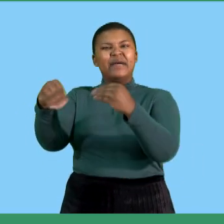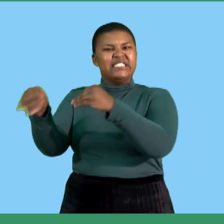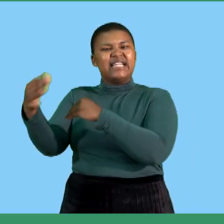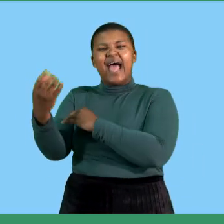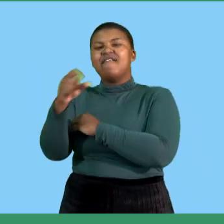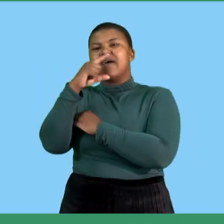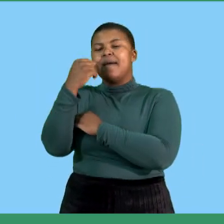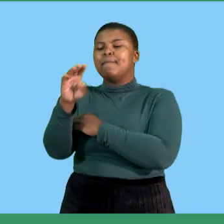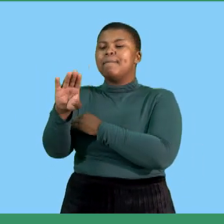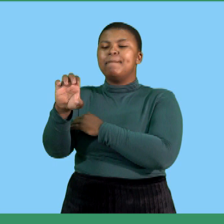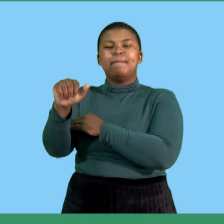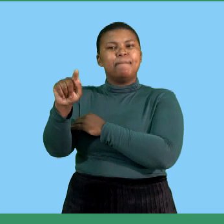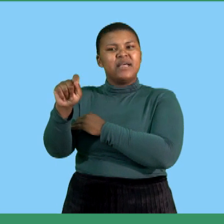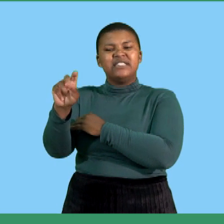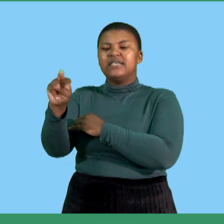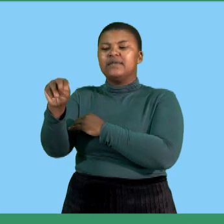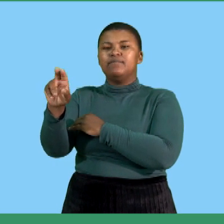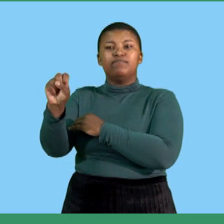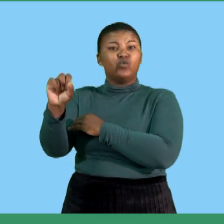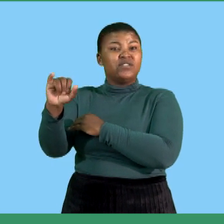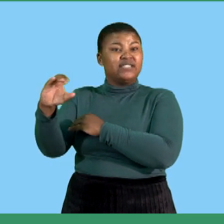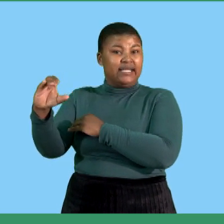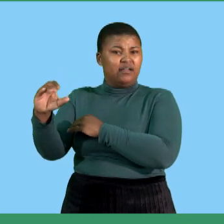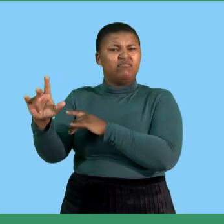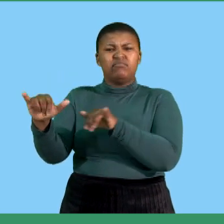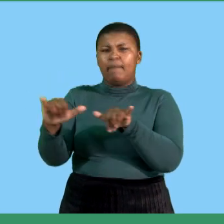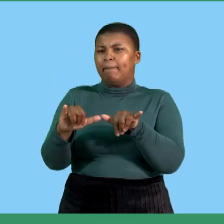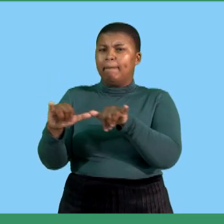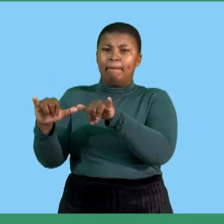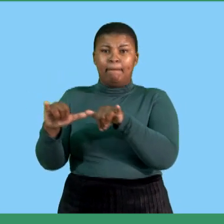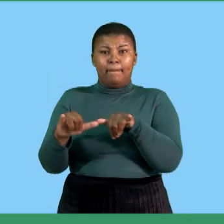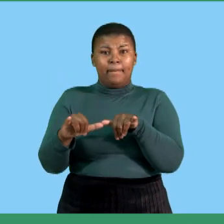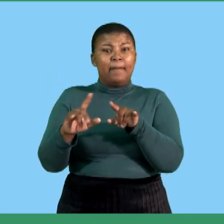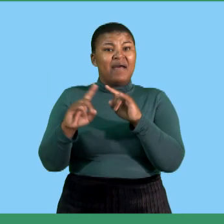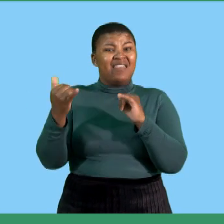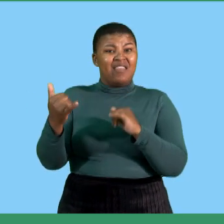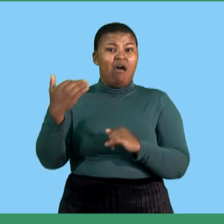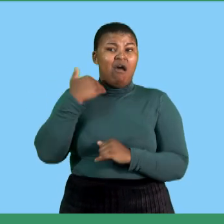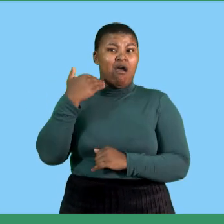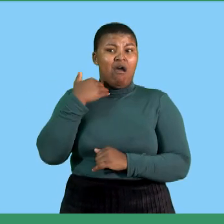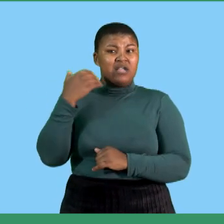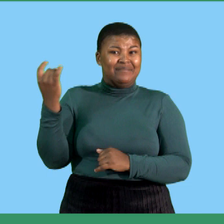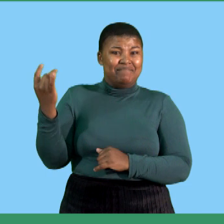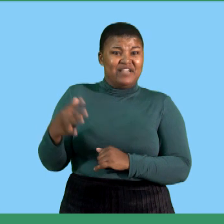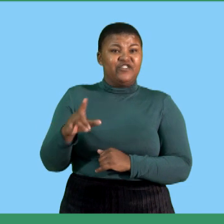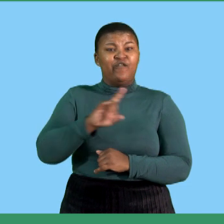weakening rand has made imports from the USA very expensive. Now, what is our question? Question